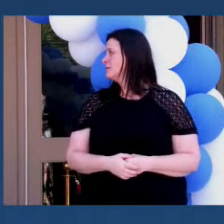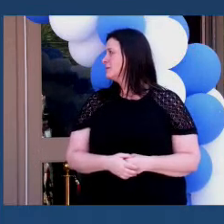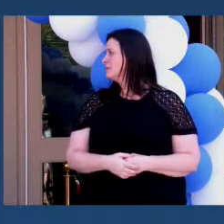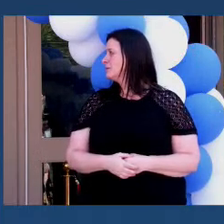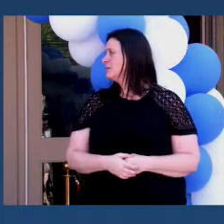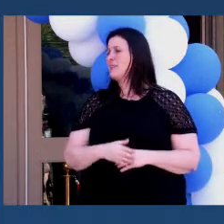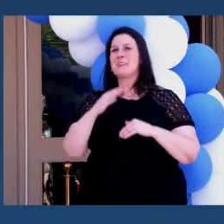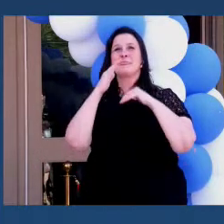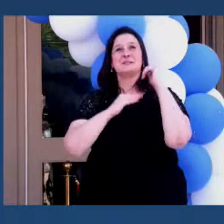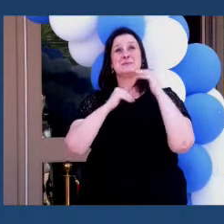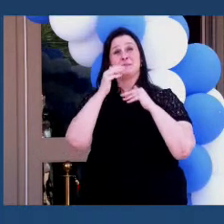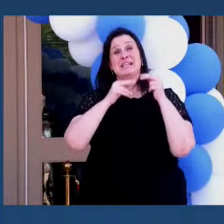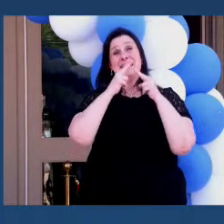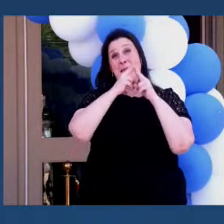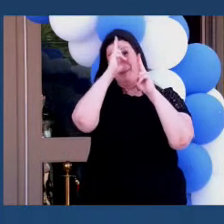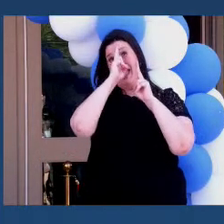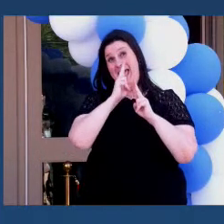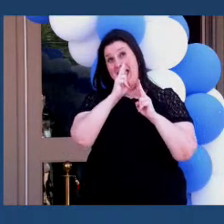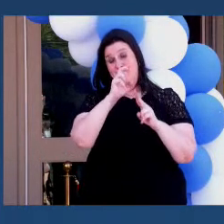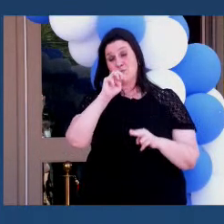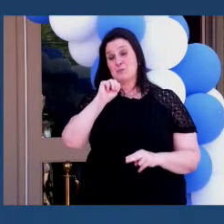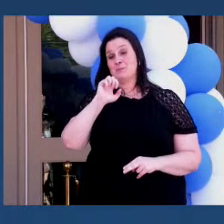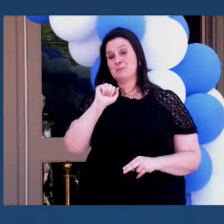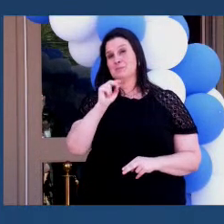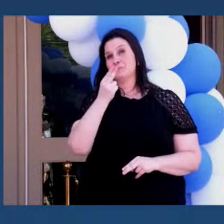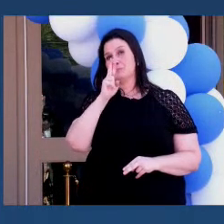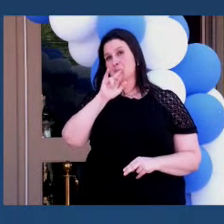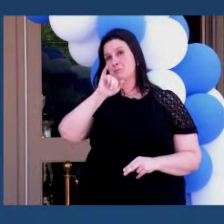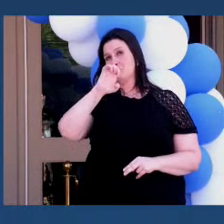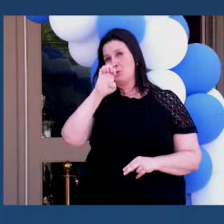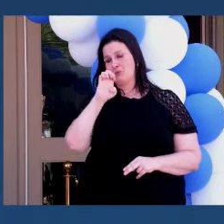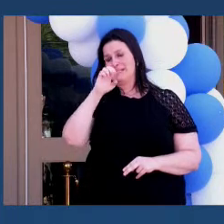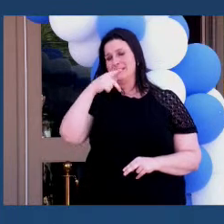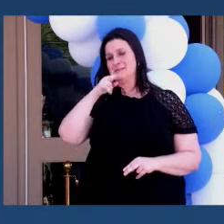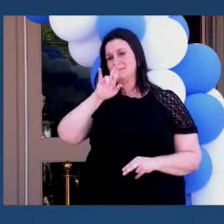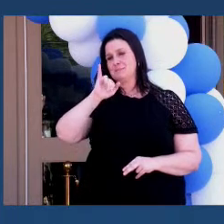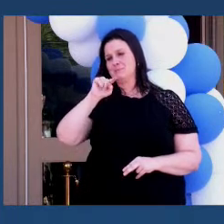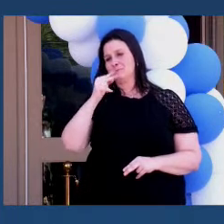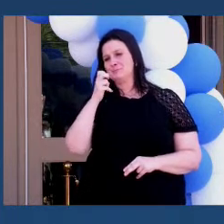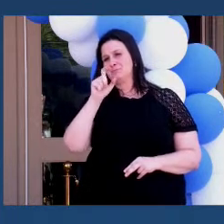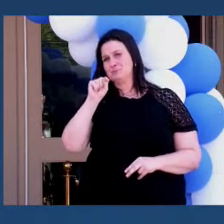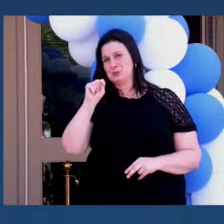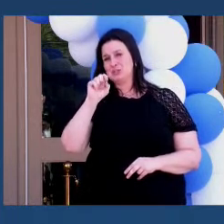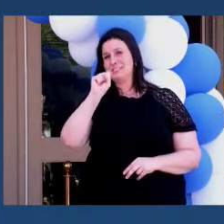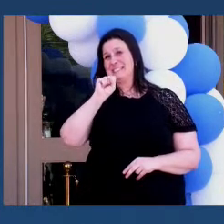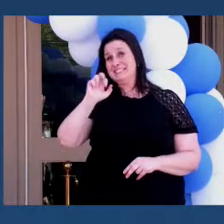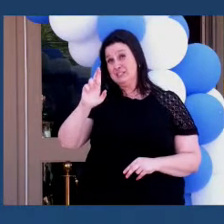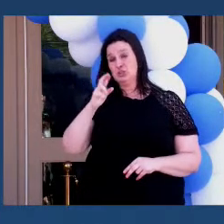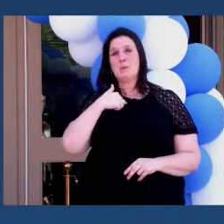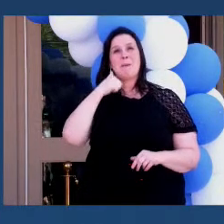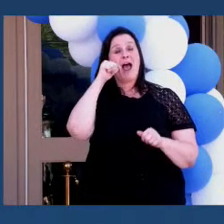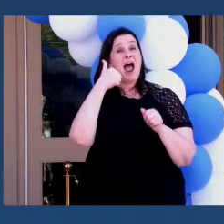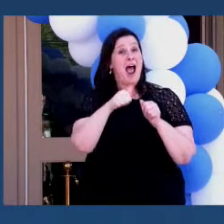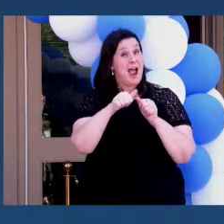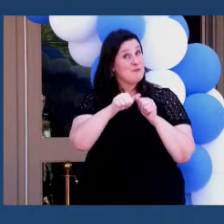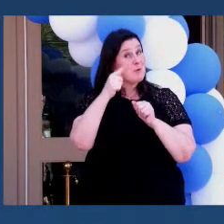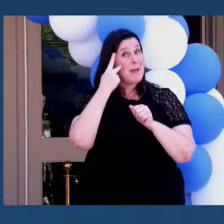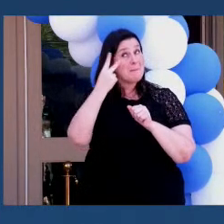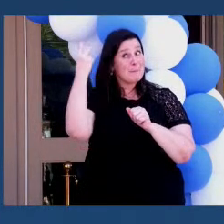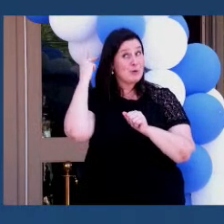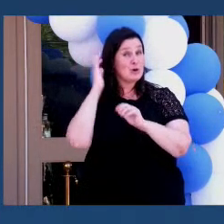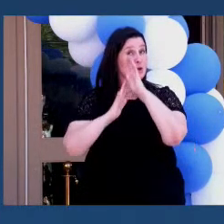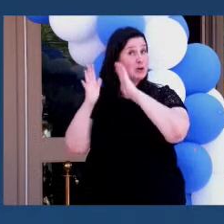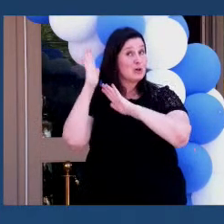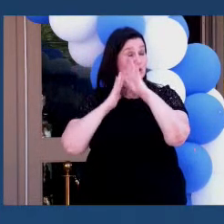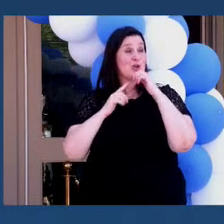This building is named after Maurice Pritchett Sr., but I remember the days when